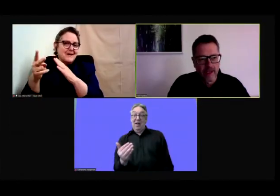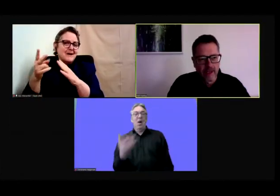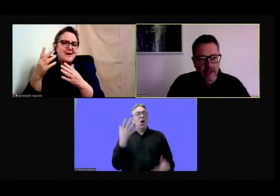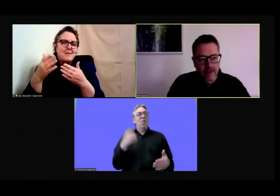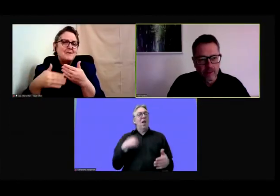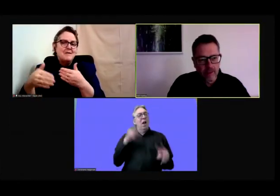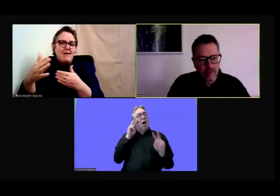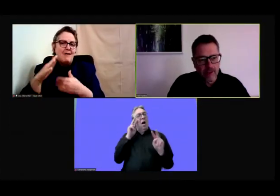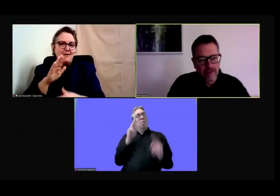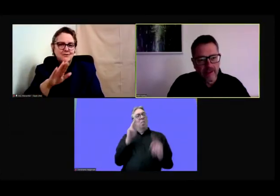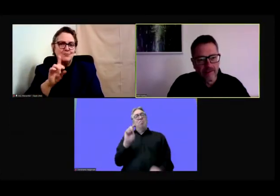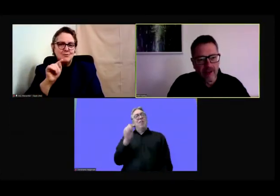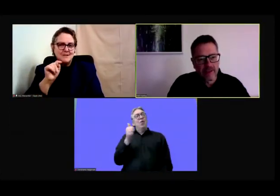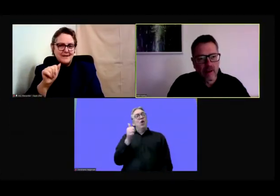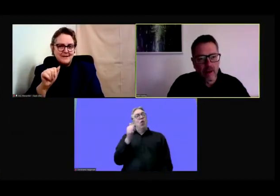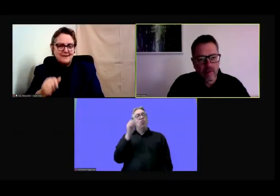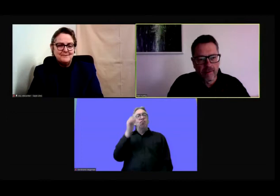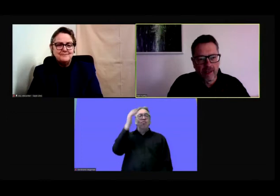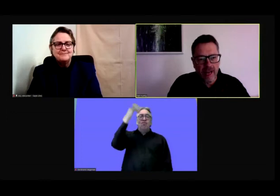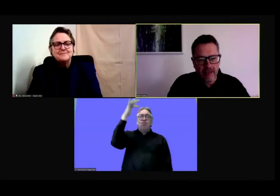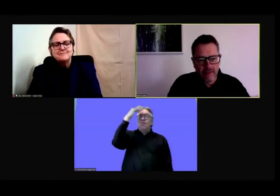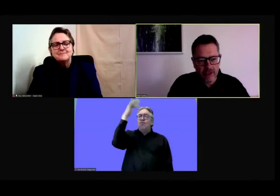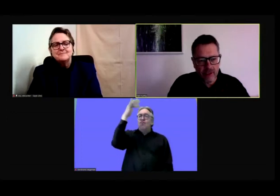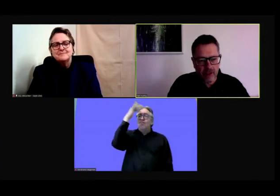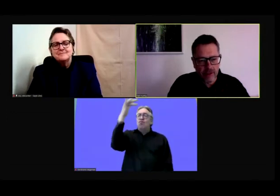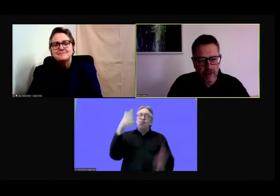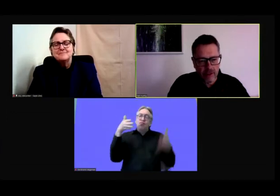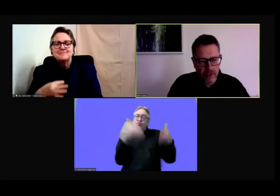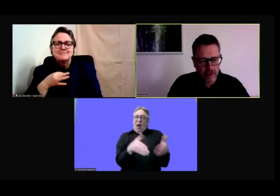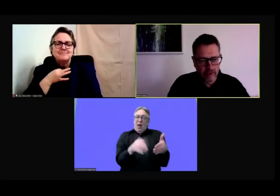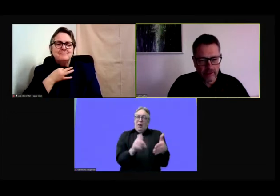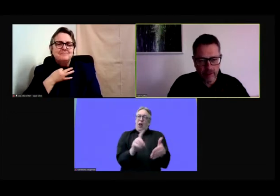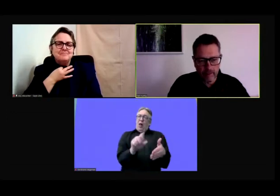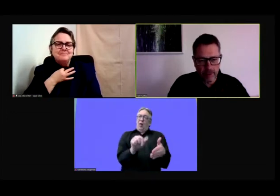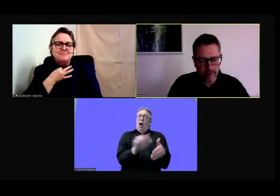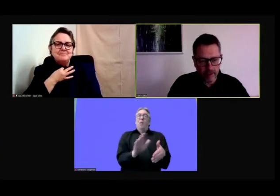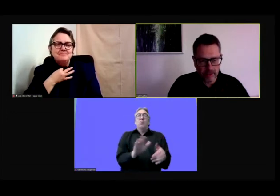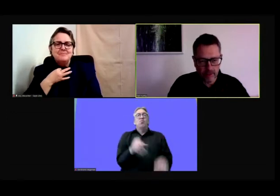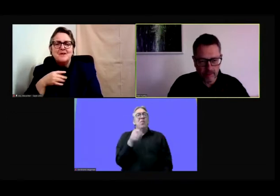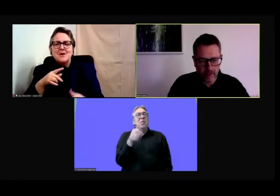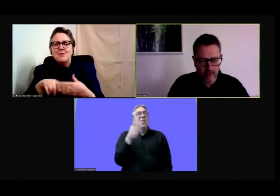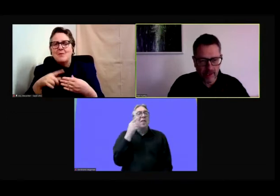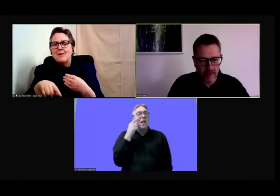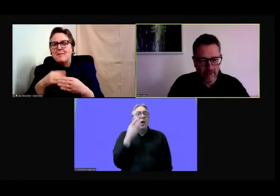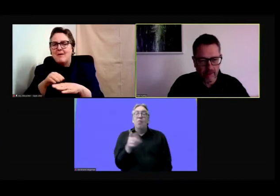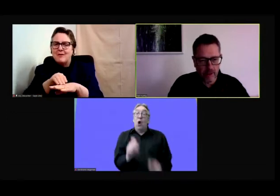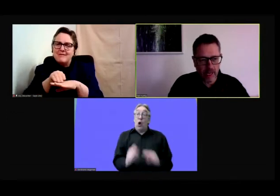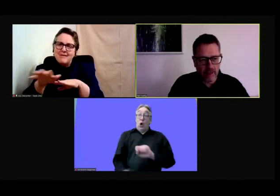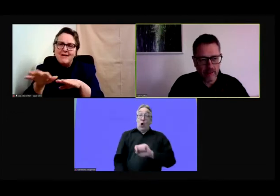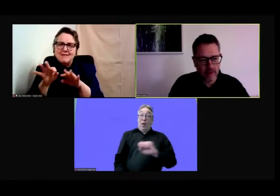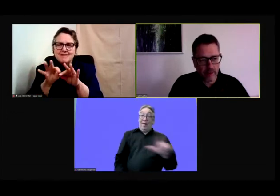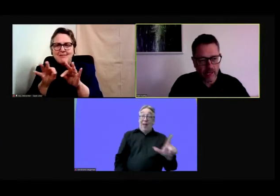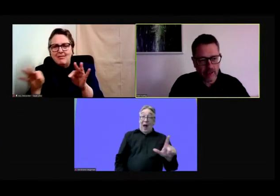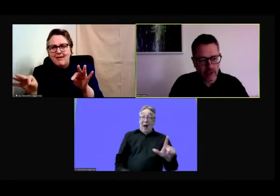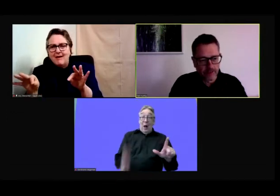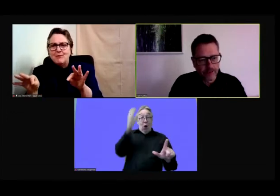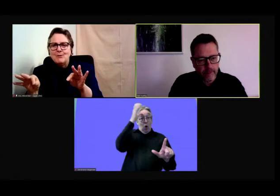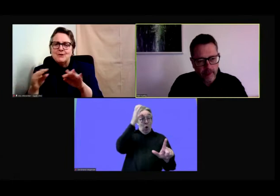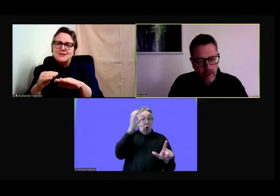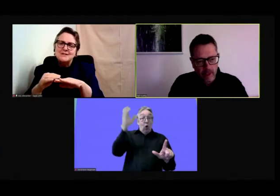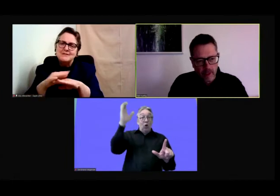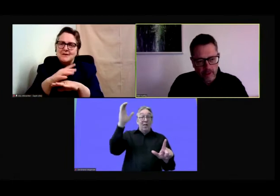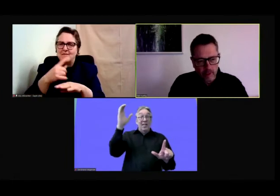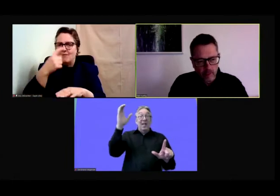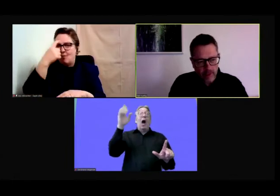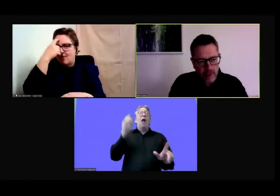like. So what about effects of language on cognition when people do not prepare for language